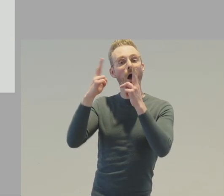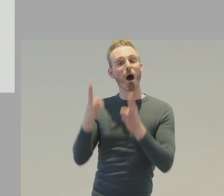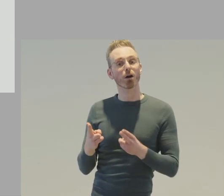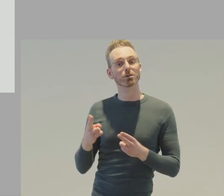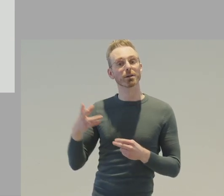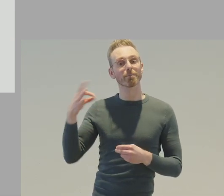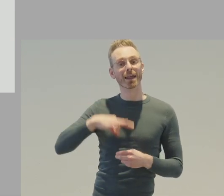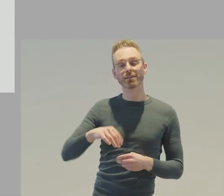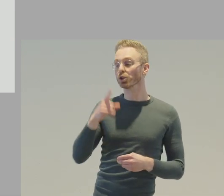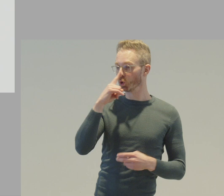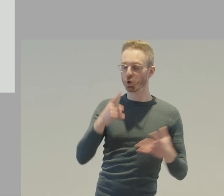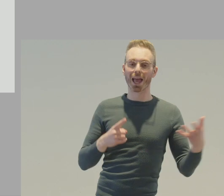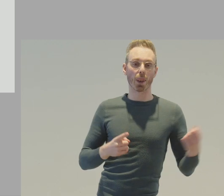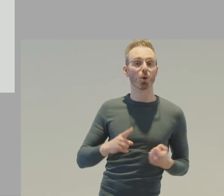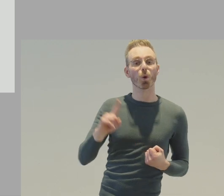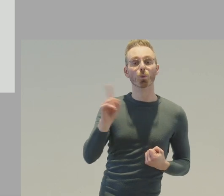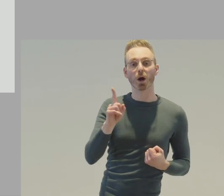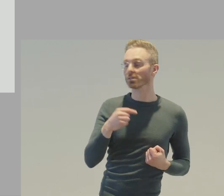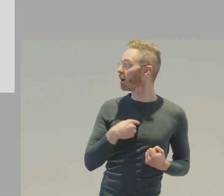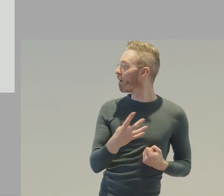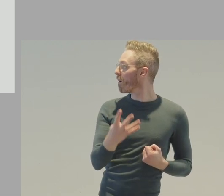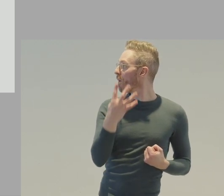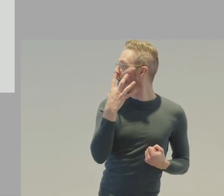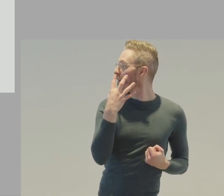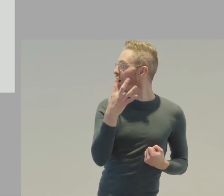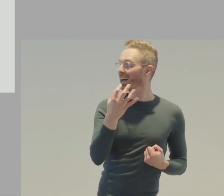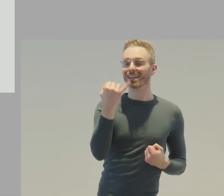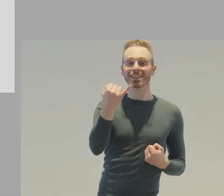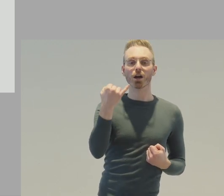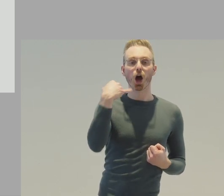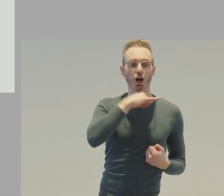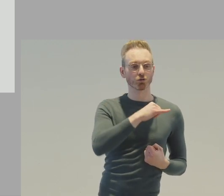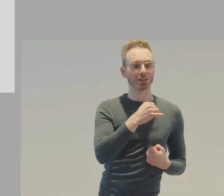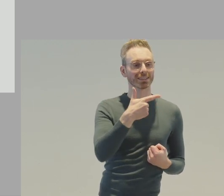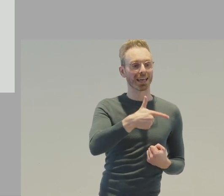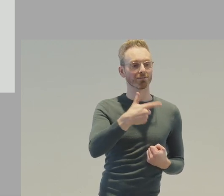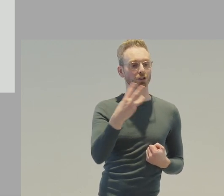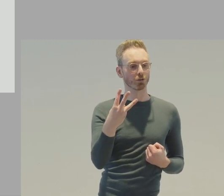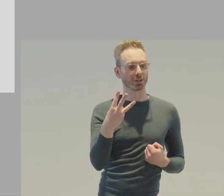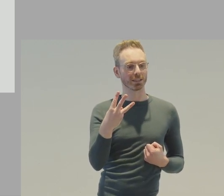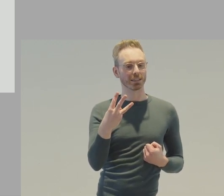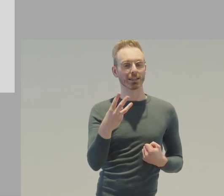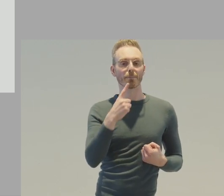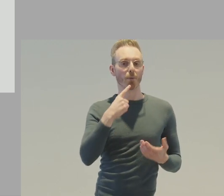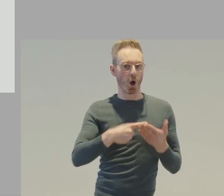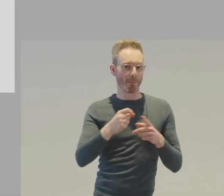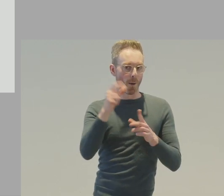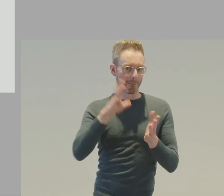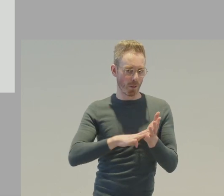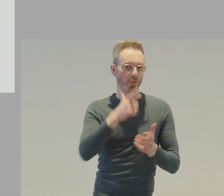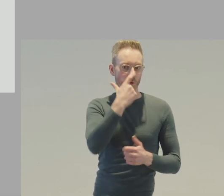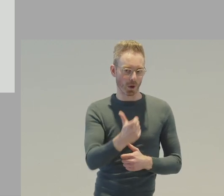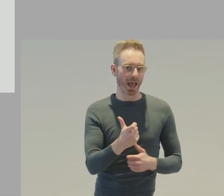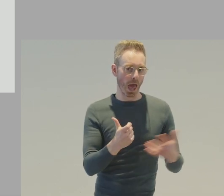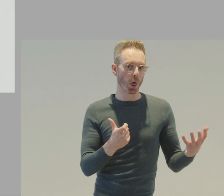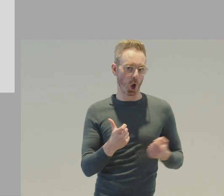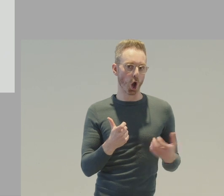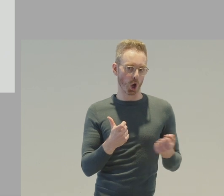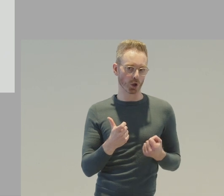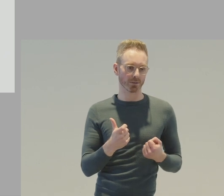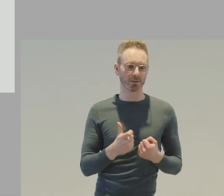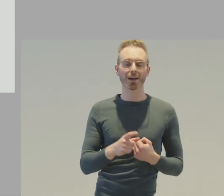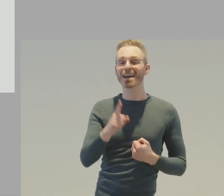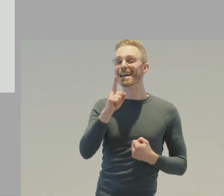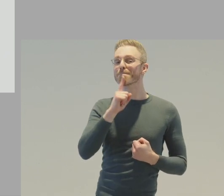month before it makes any difference to the payments you get. The obvious big thing to say, the big